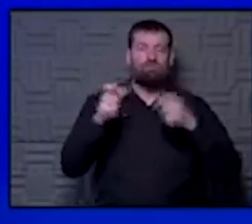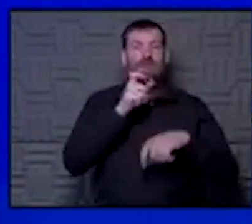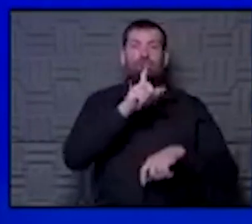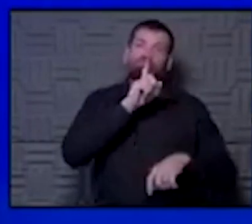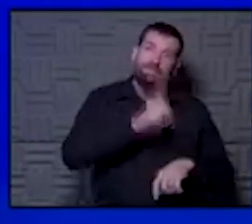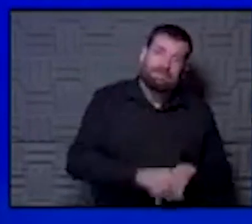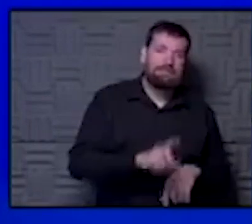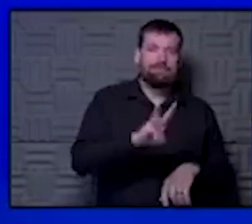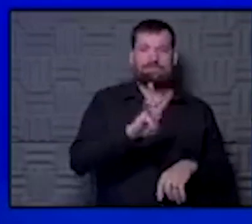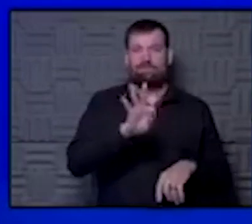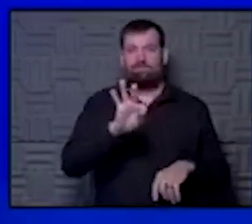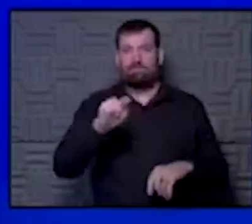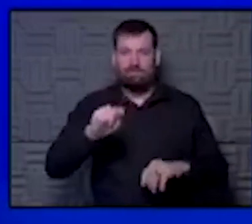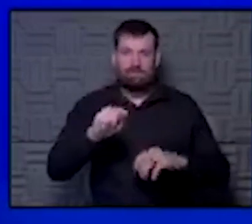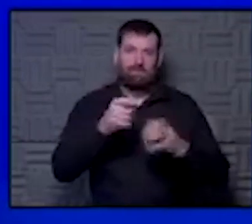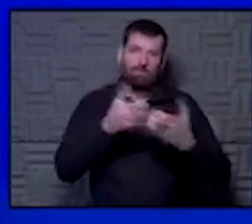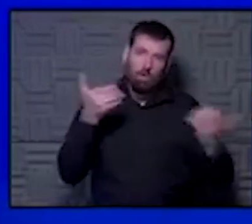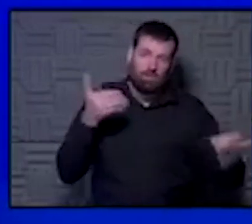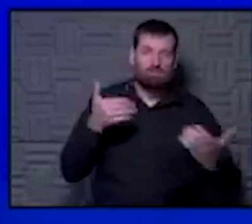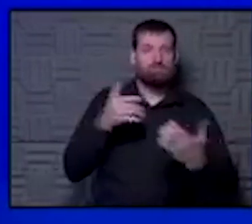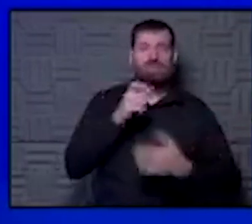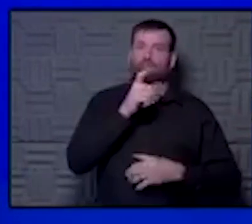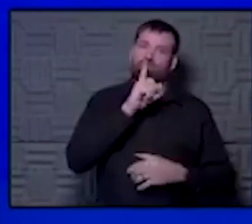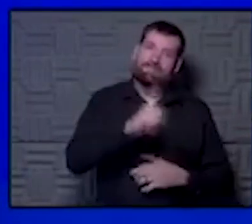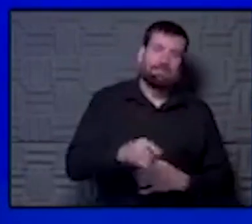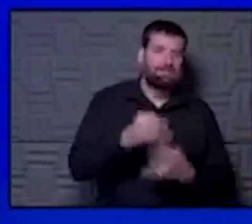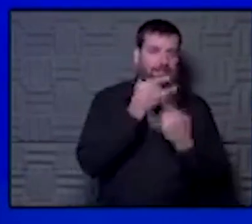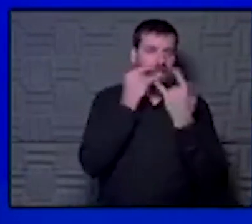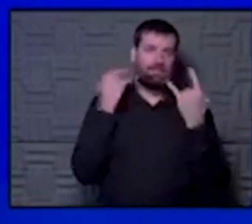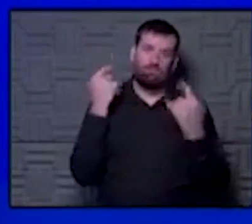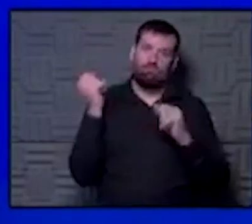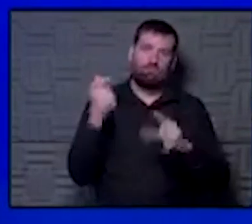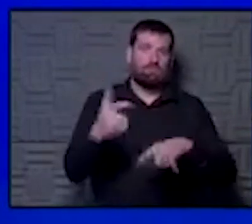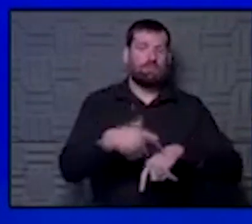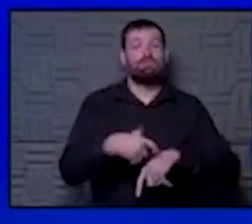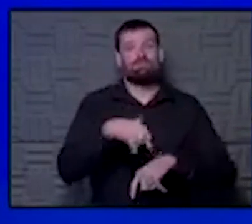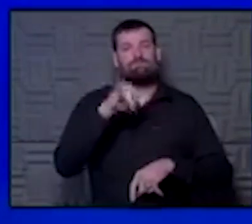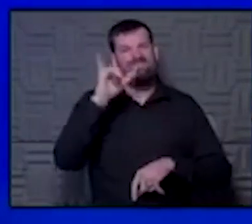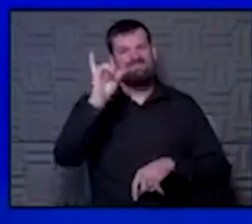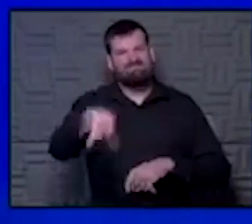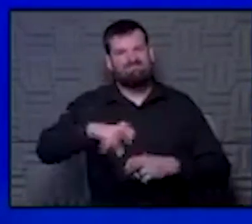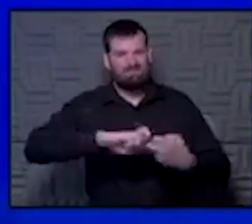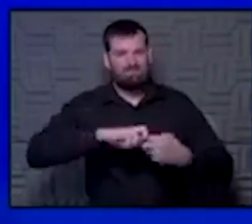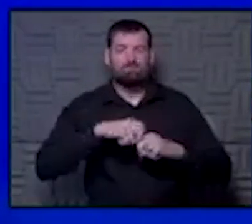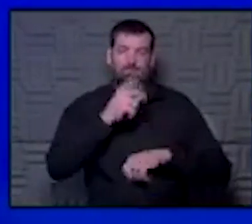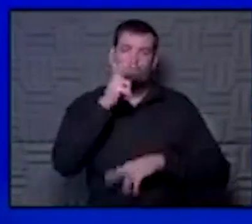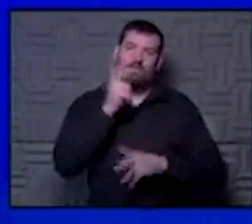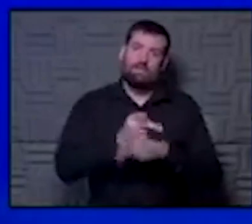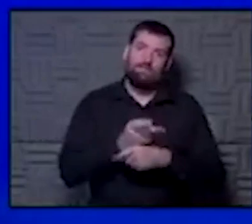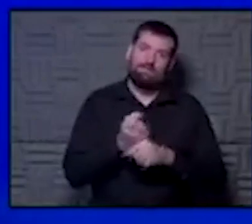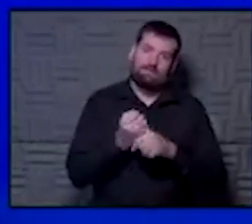apart, and they're not really always keeping their mask on. And it just is what it is. That's what's going to keep us safe.